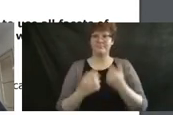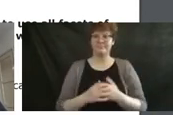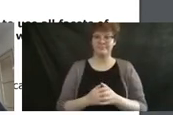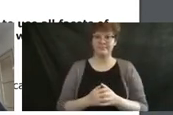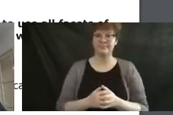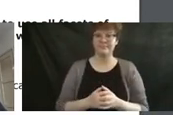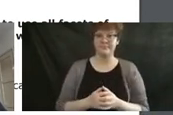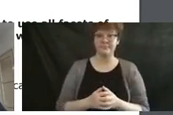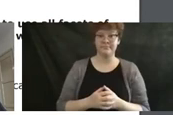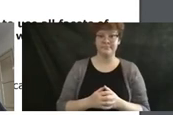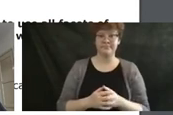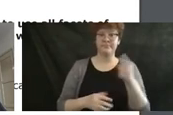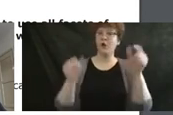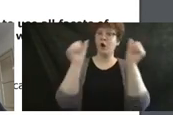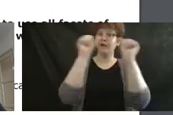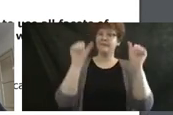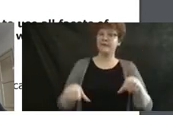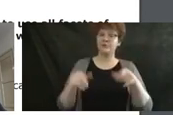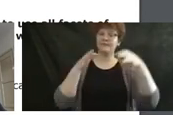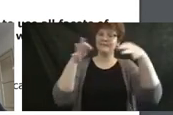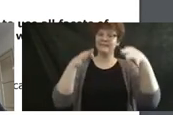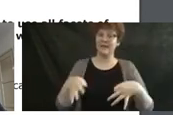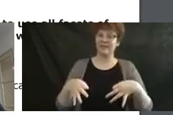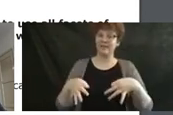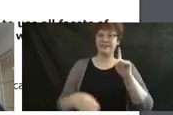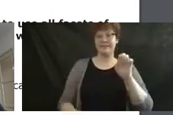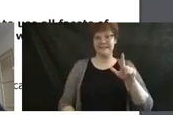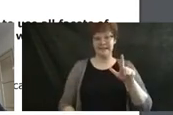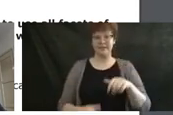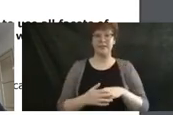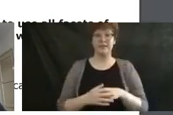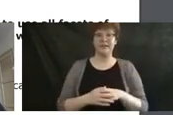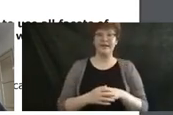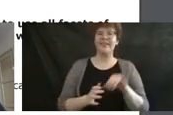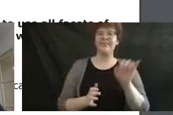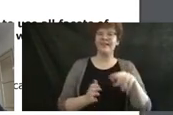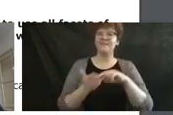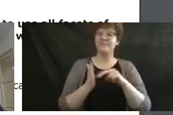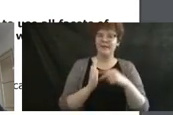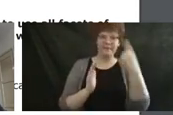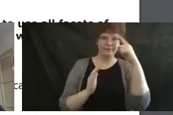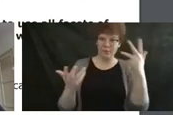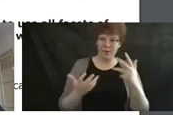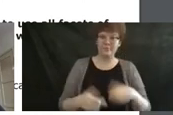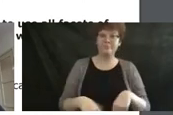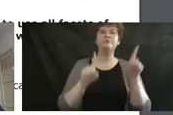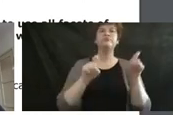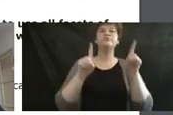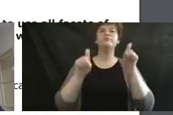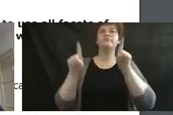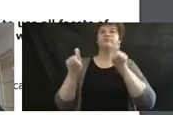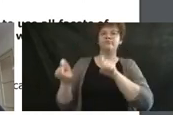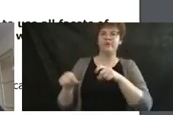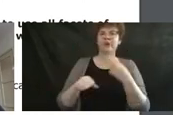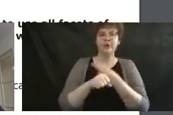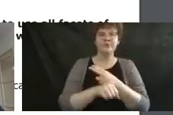The architectural detail is meant to be an experimental project using tools and styles that you really